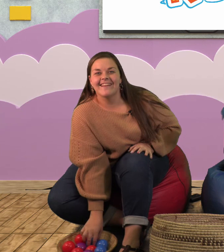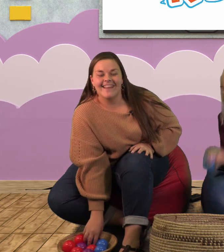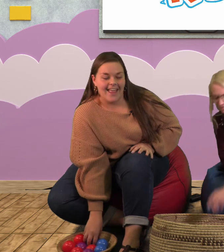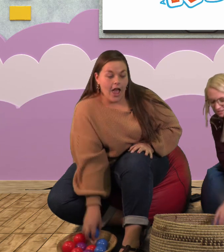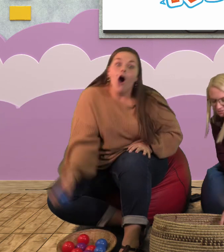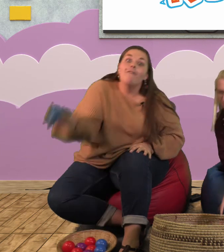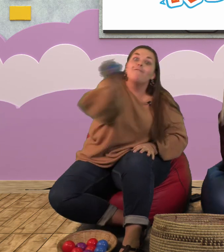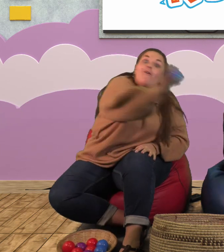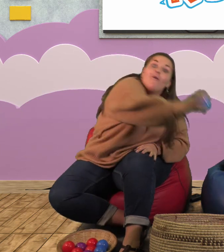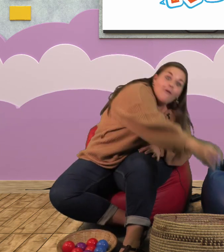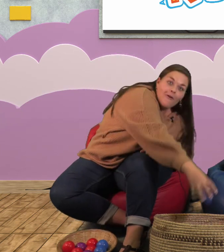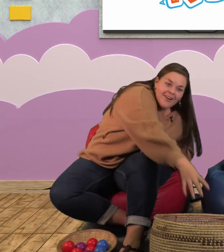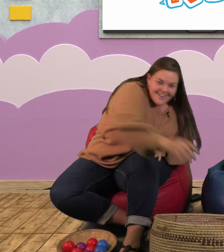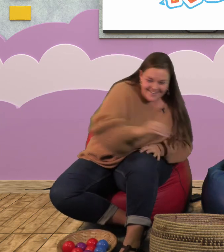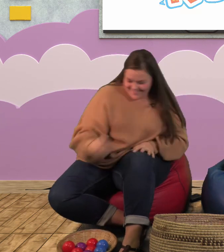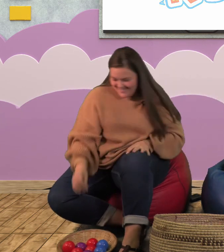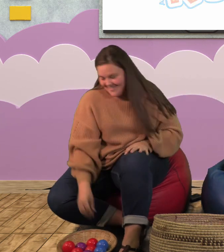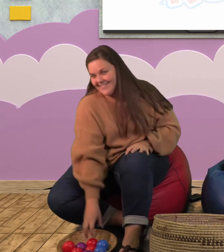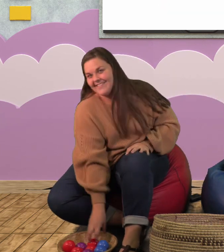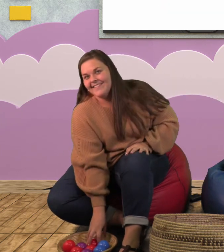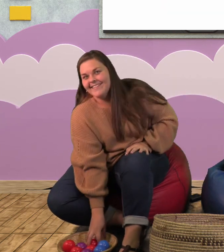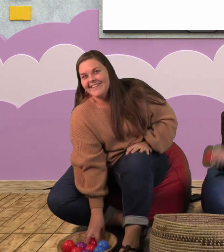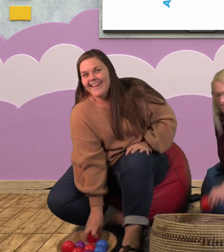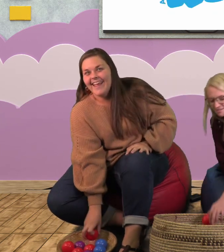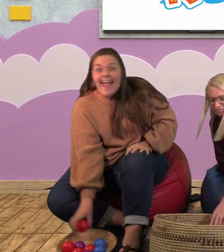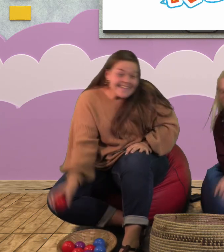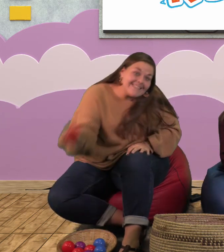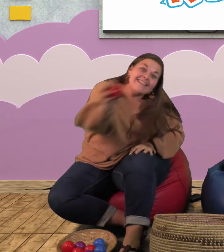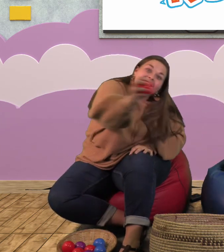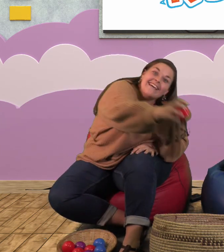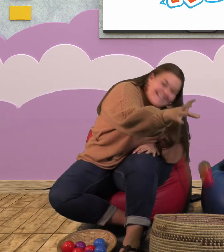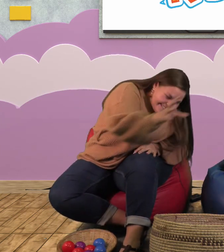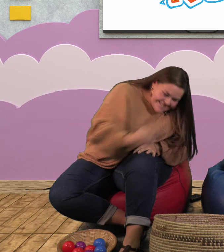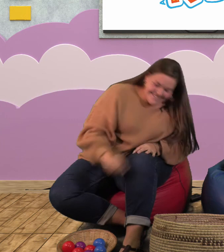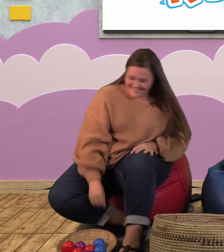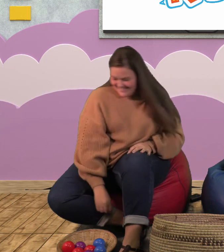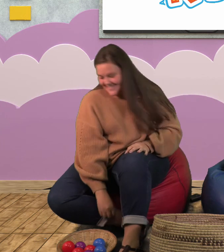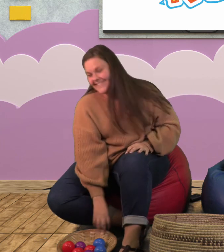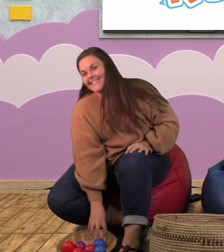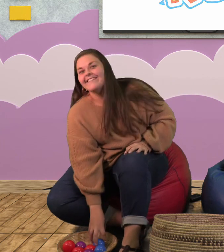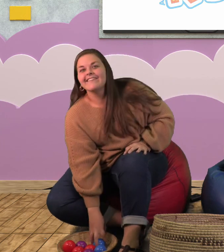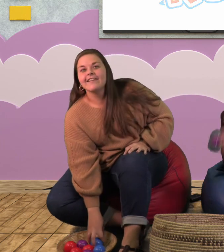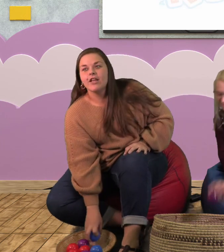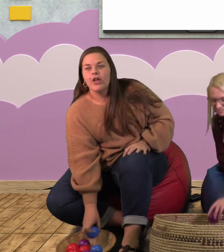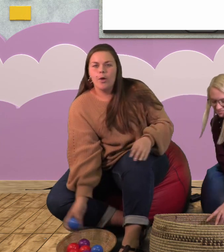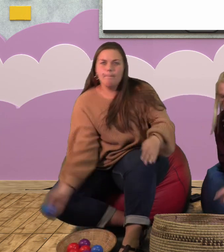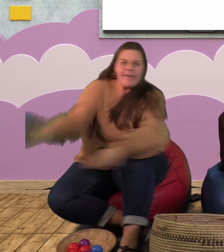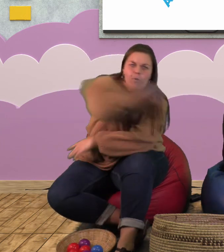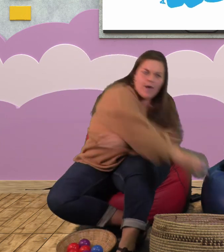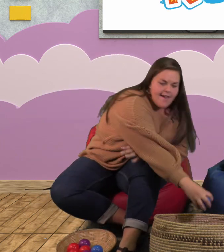three, four, five, six,